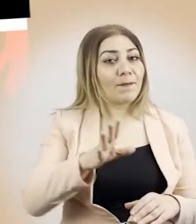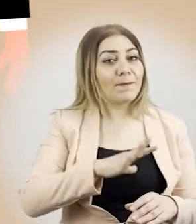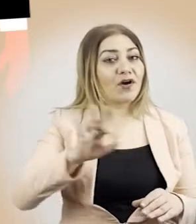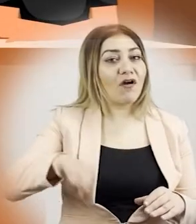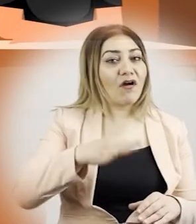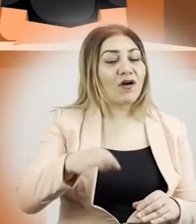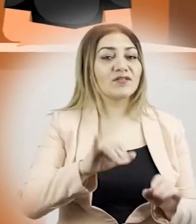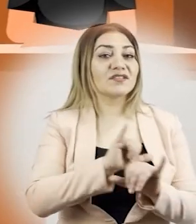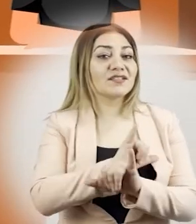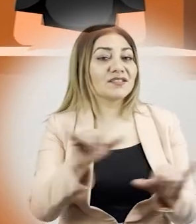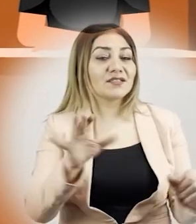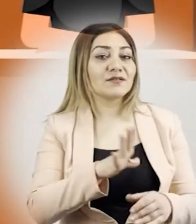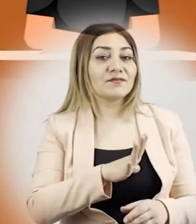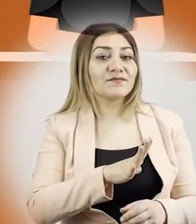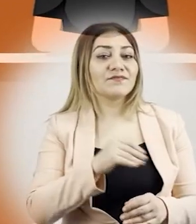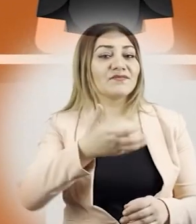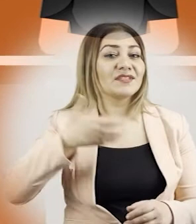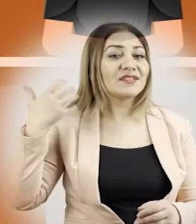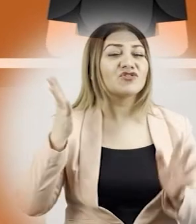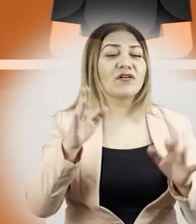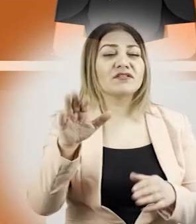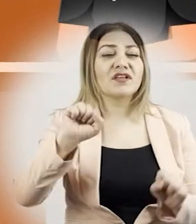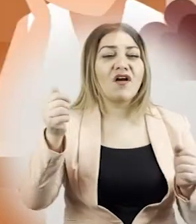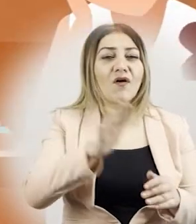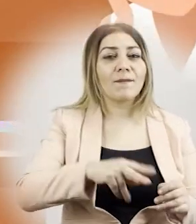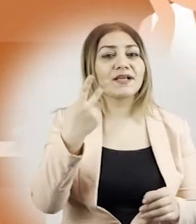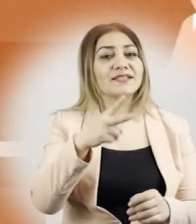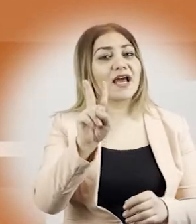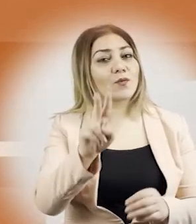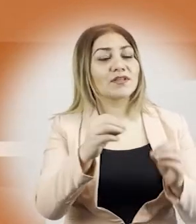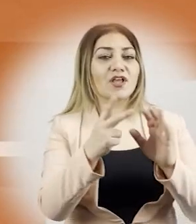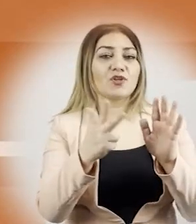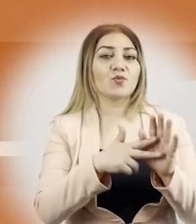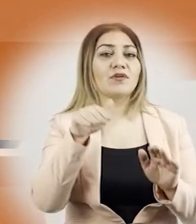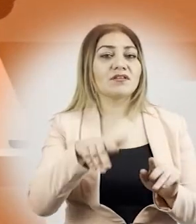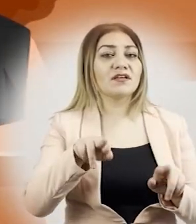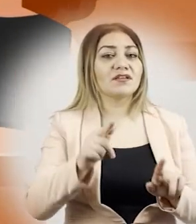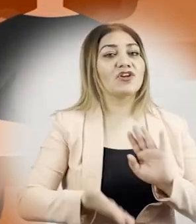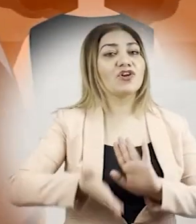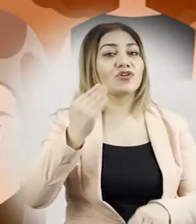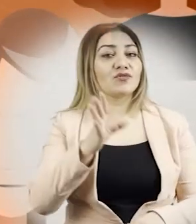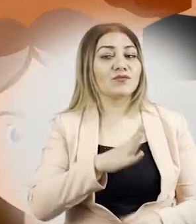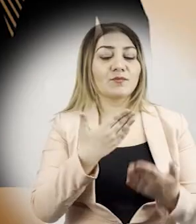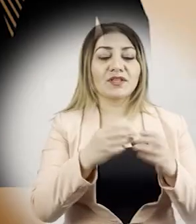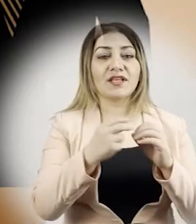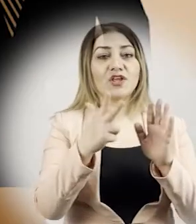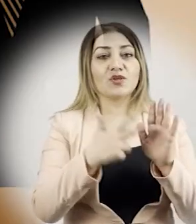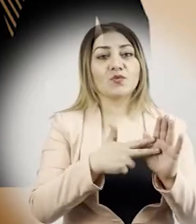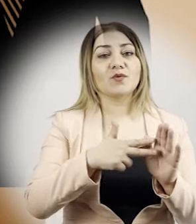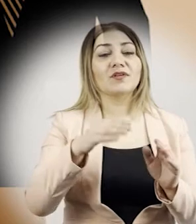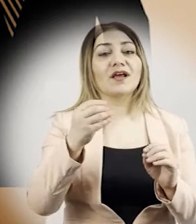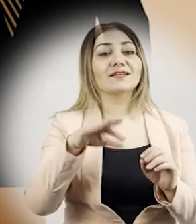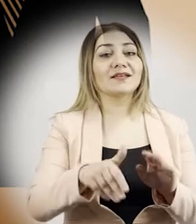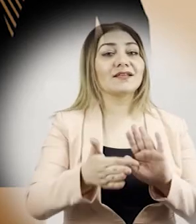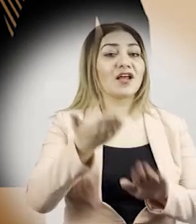18,000 years ago. At its turn, approximately 18,000 years ago, the climate began to warm up again. And around